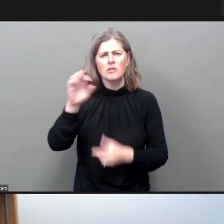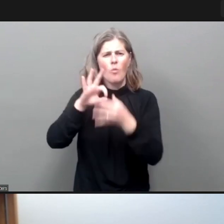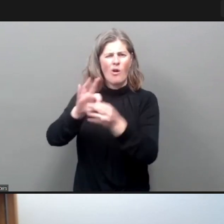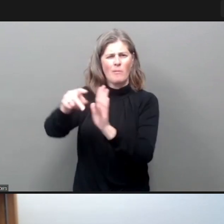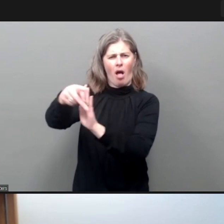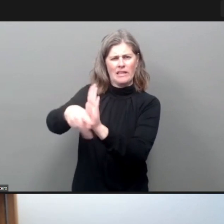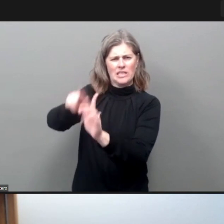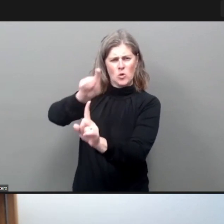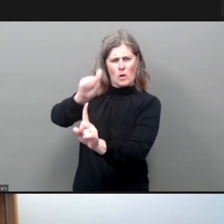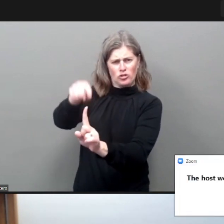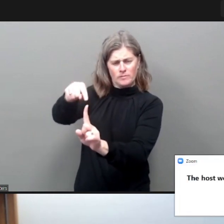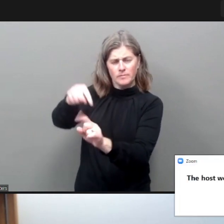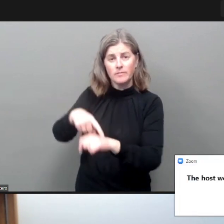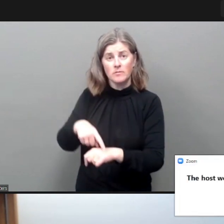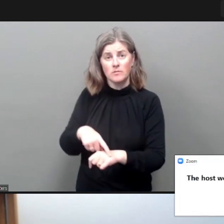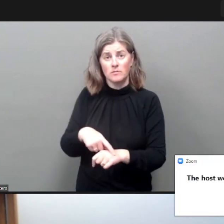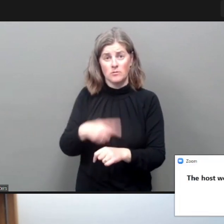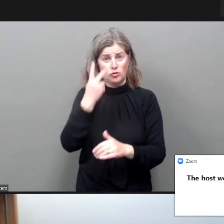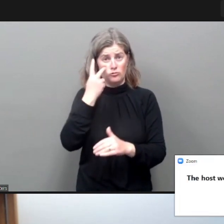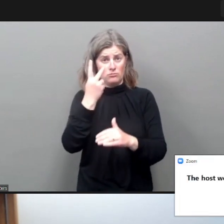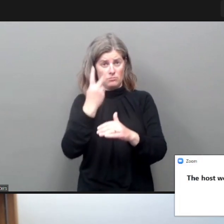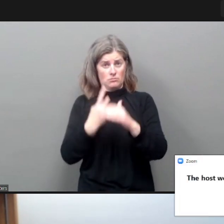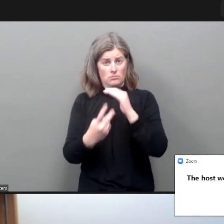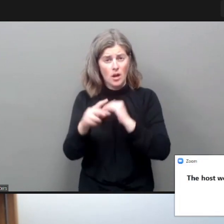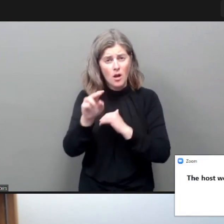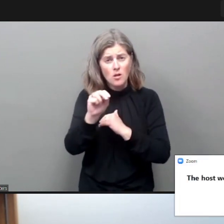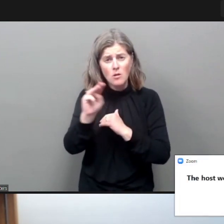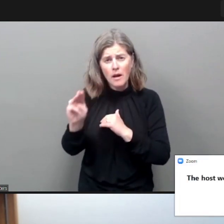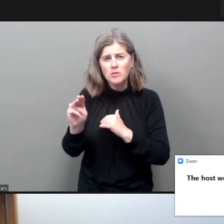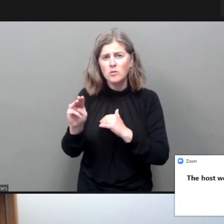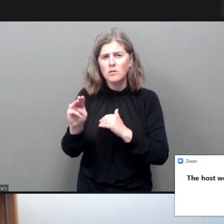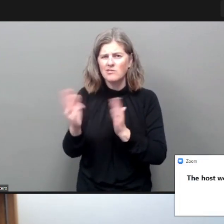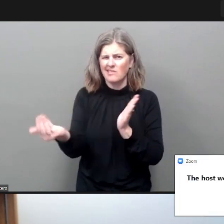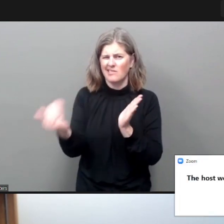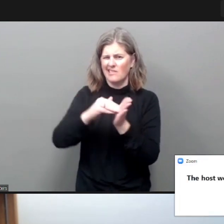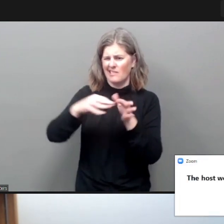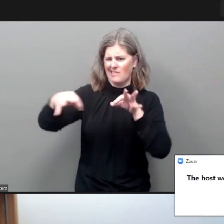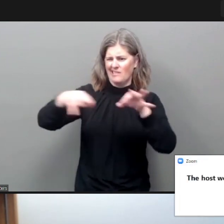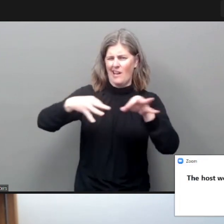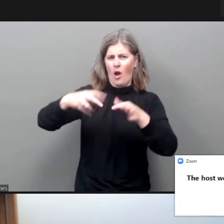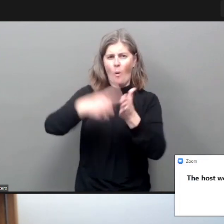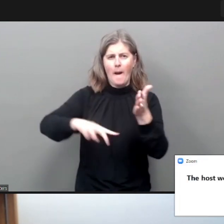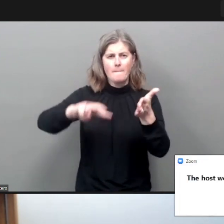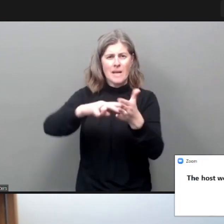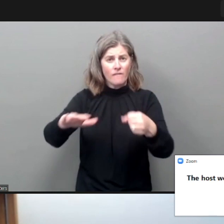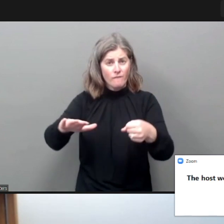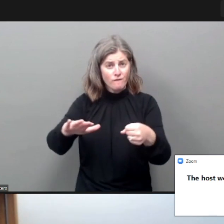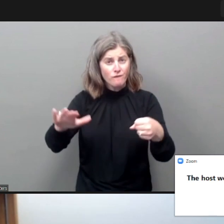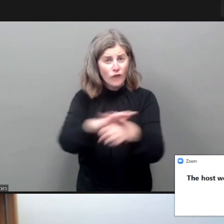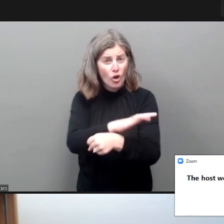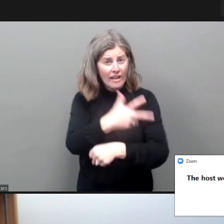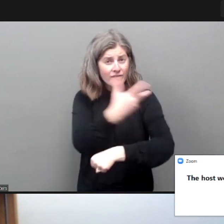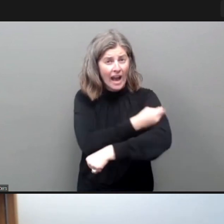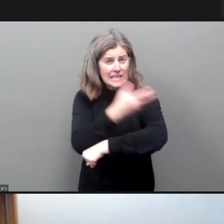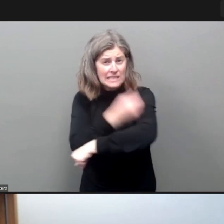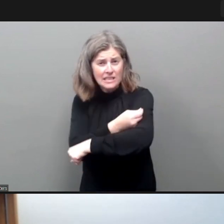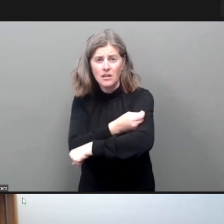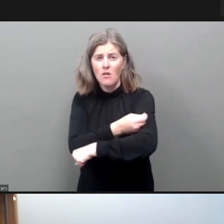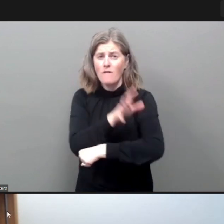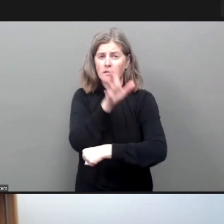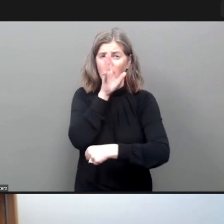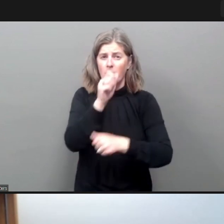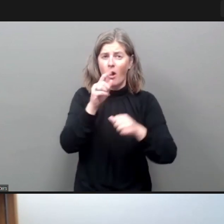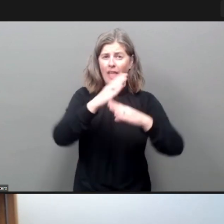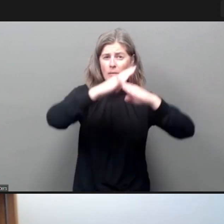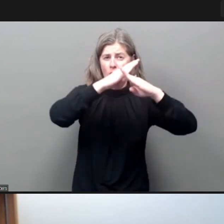see New Mexico moving to maybe redefine what fully vaccinated is, since we've been talking about the waning immunity?